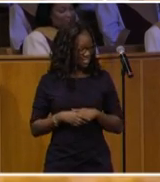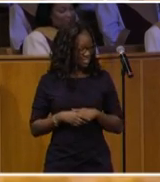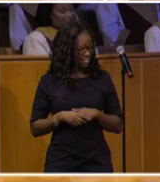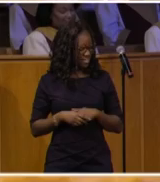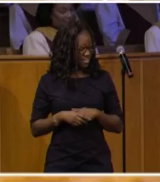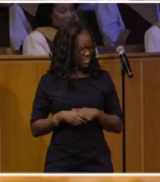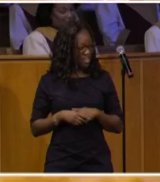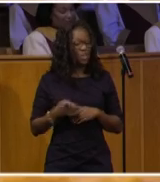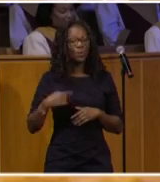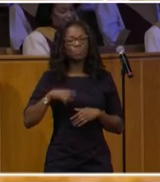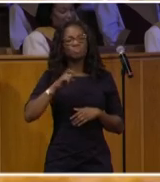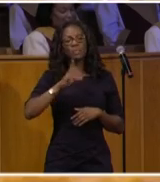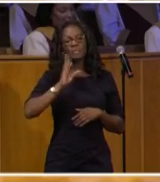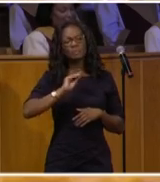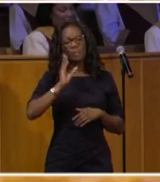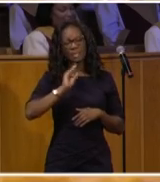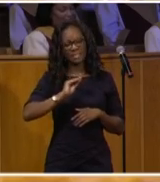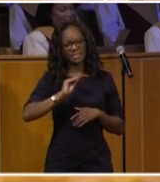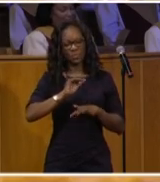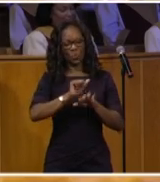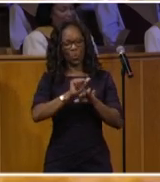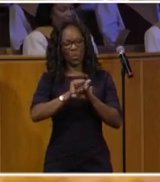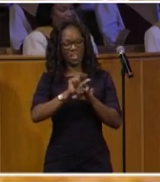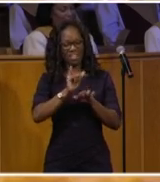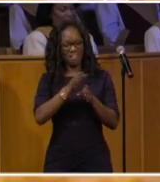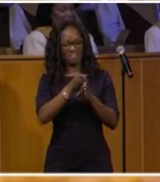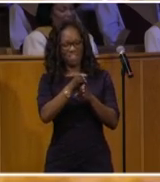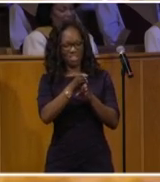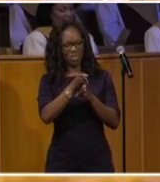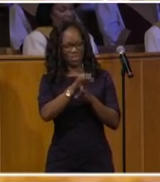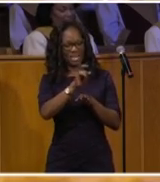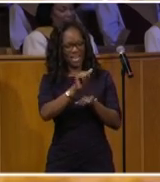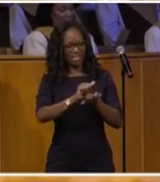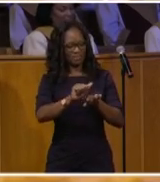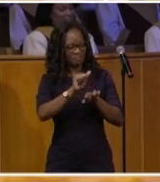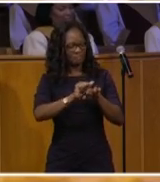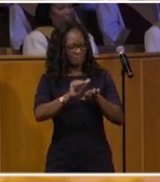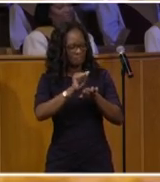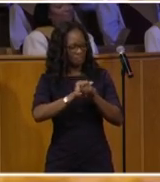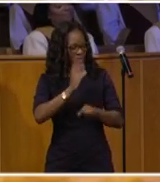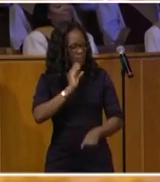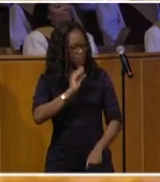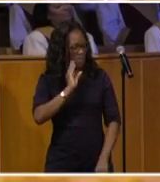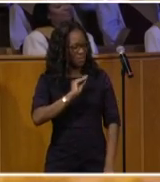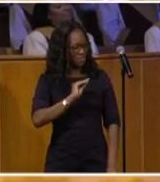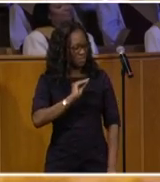we need experience working in the field,